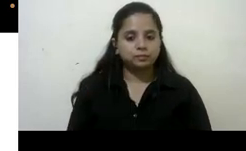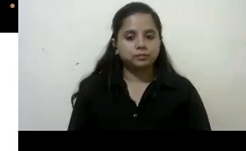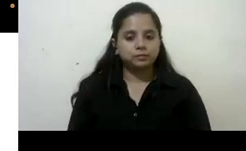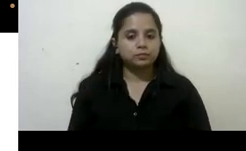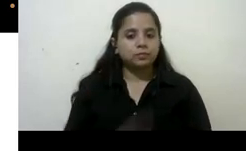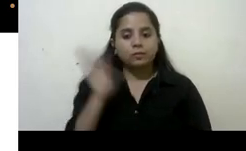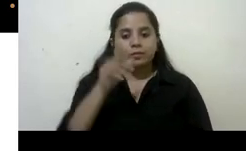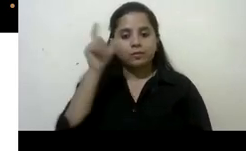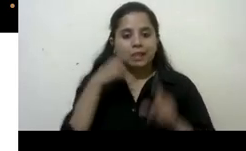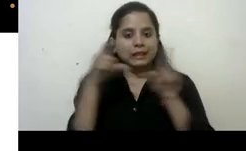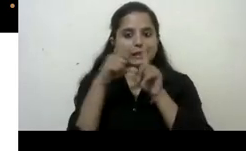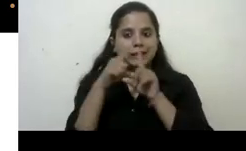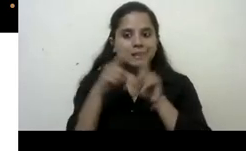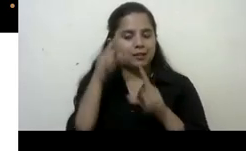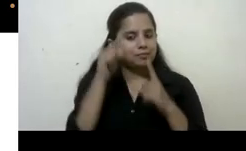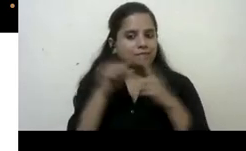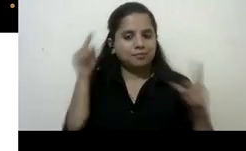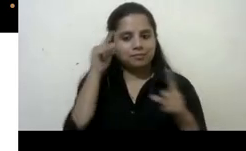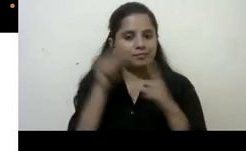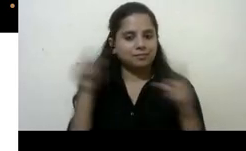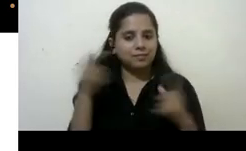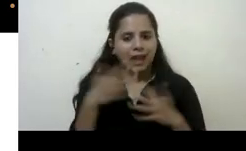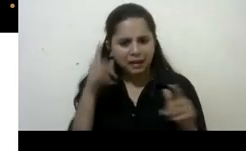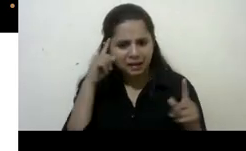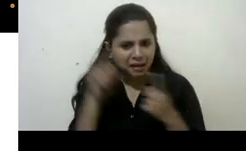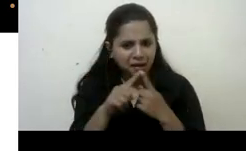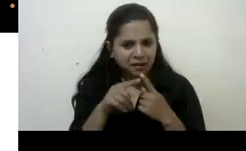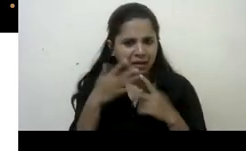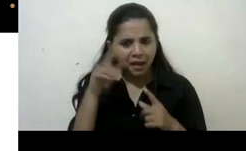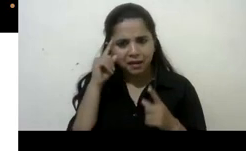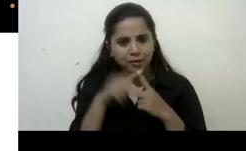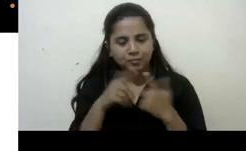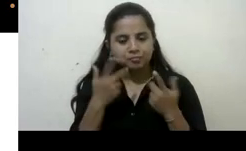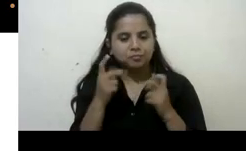Everyone is saying D, disagree. Anyone agree? Okay.